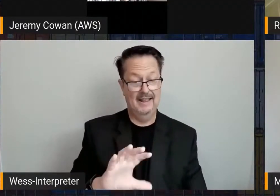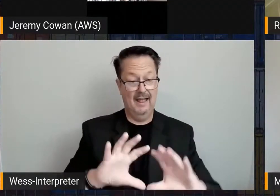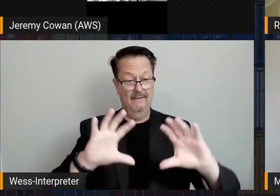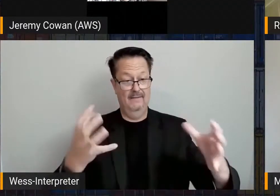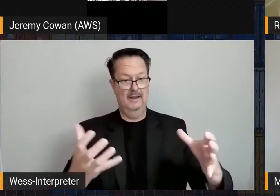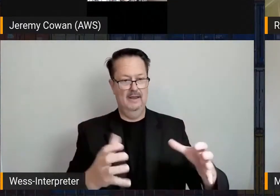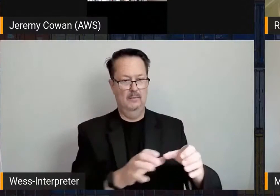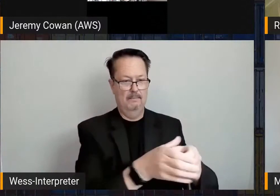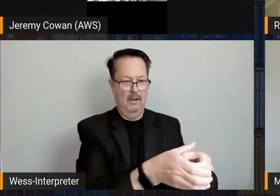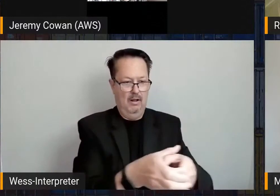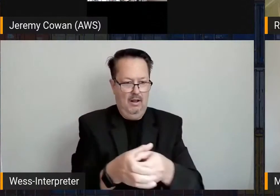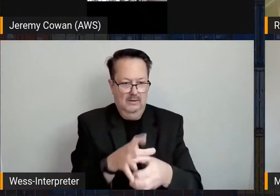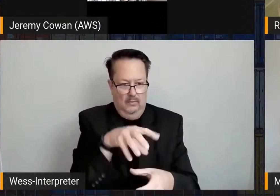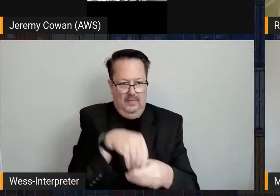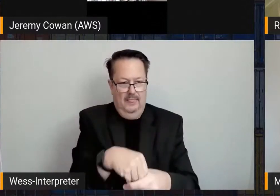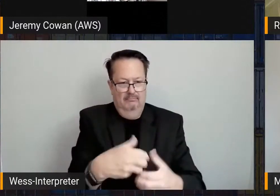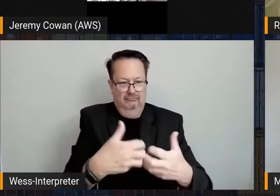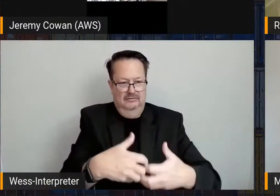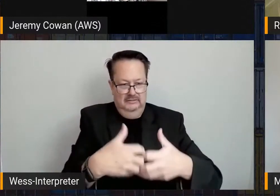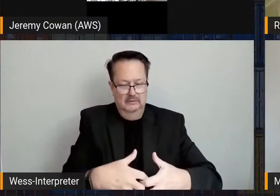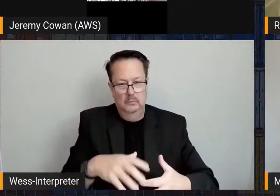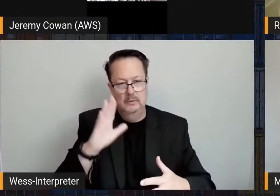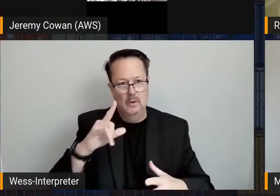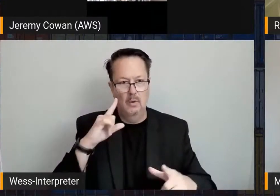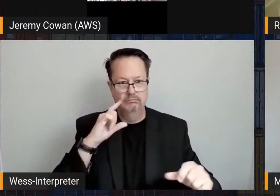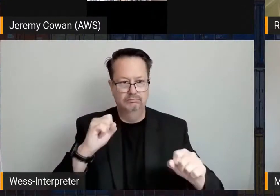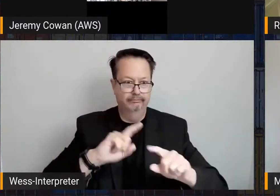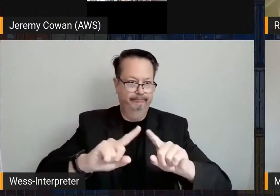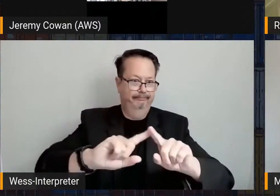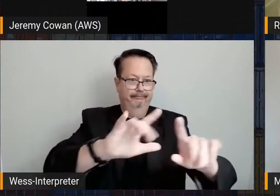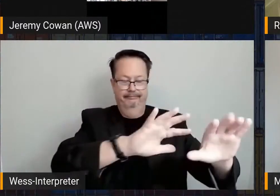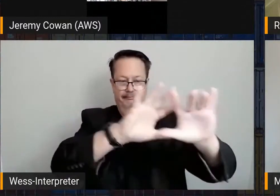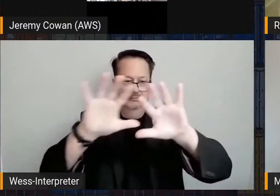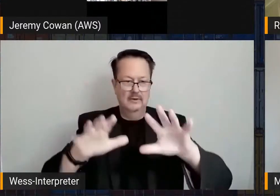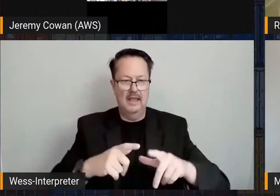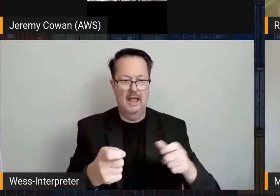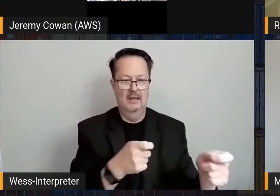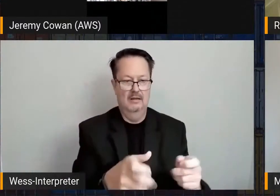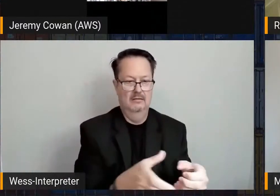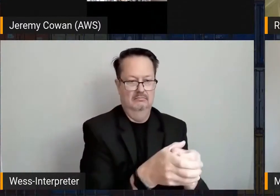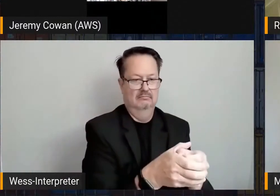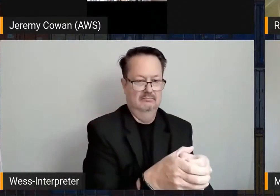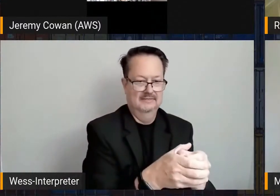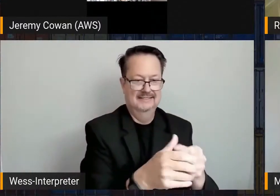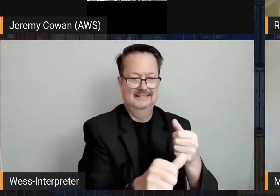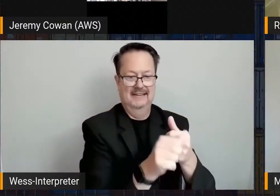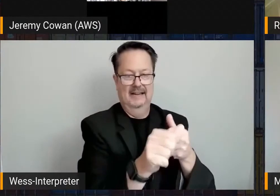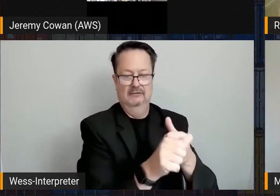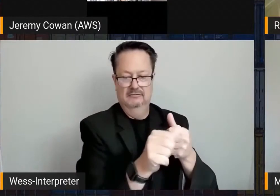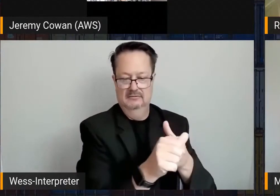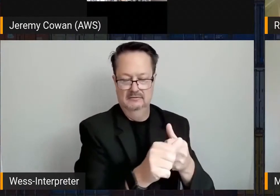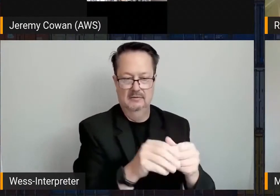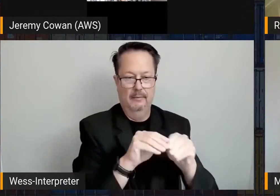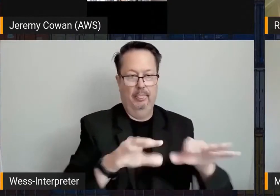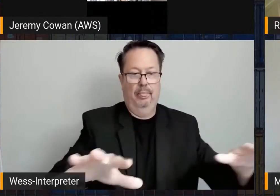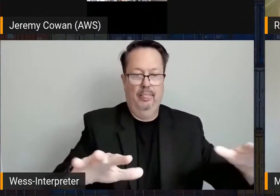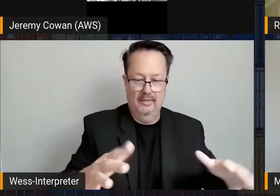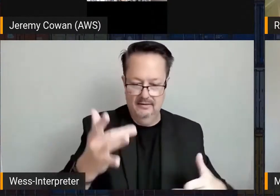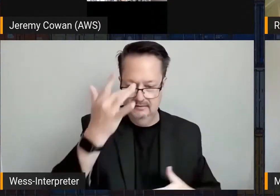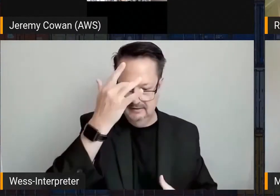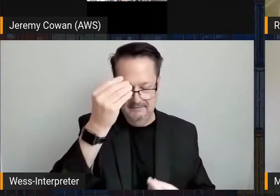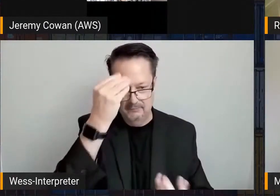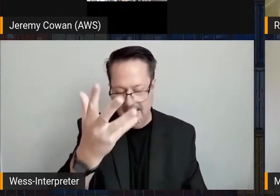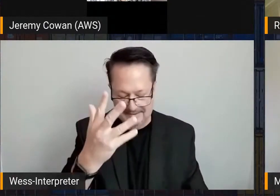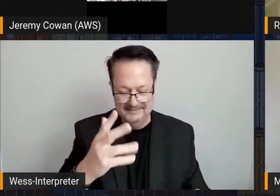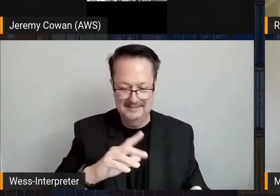machine boundary, which we understand to be very robust and a very nice way of containing dangerous workloads. One of the challenges